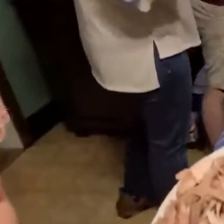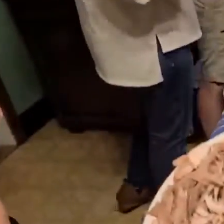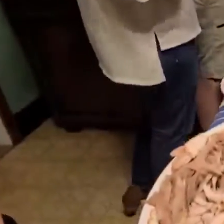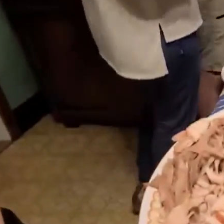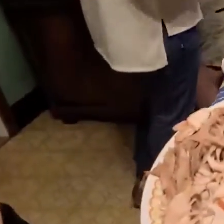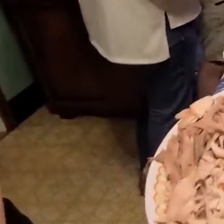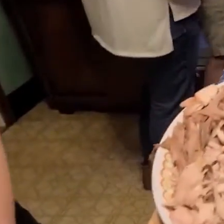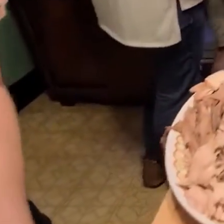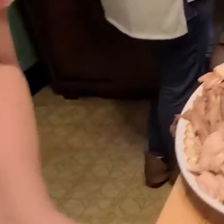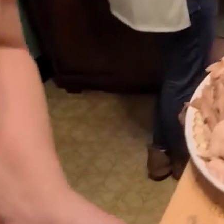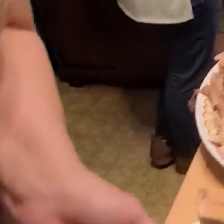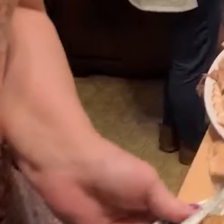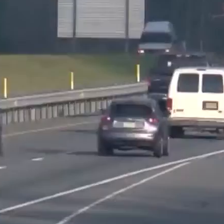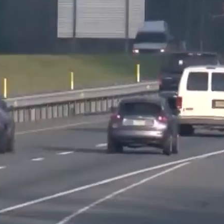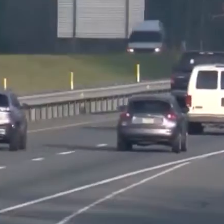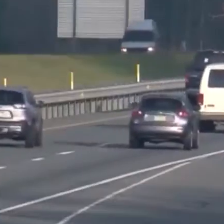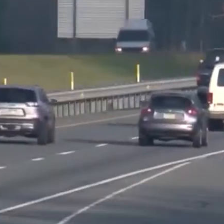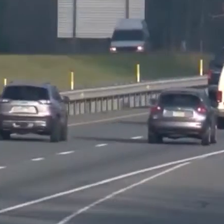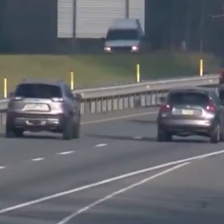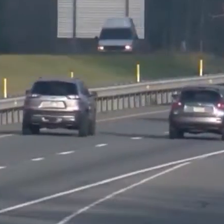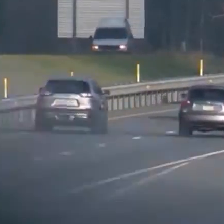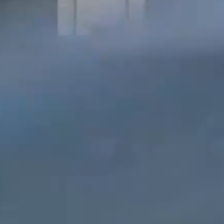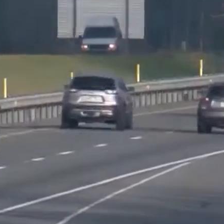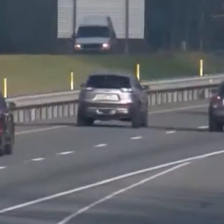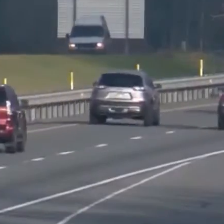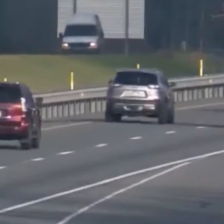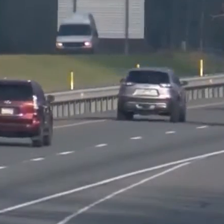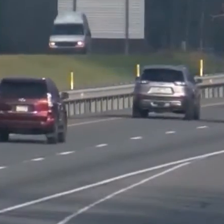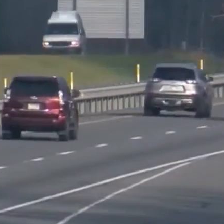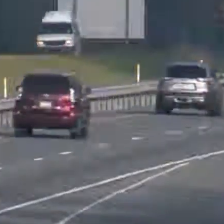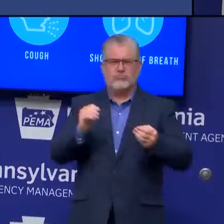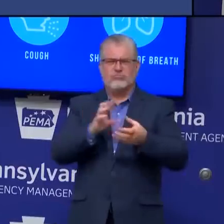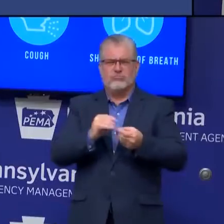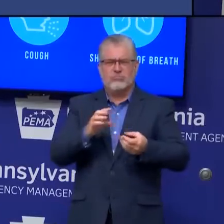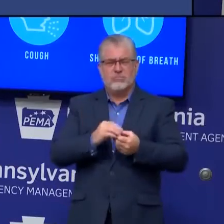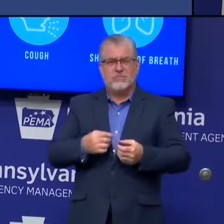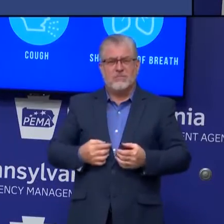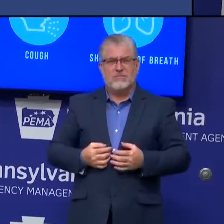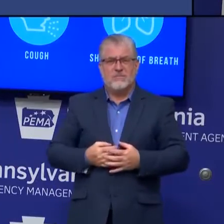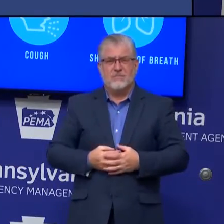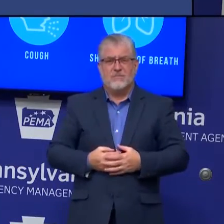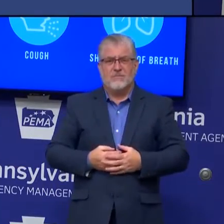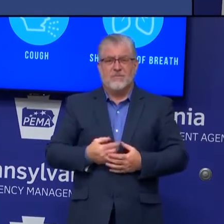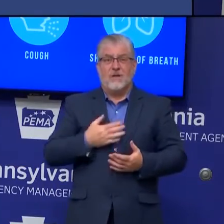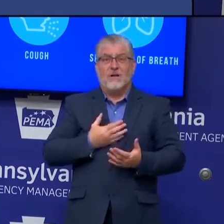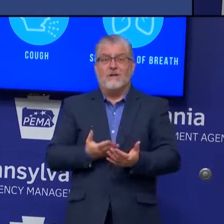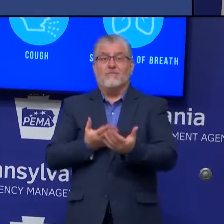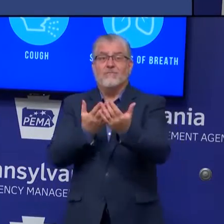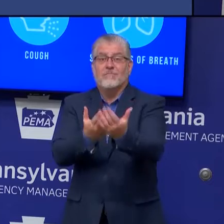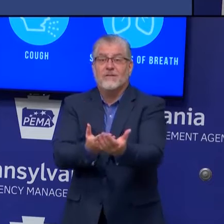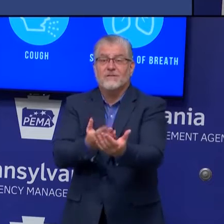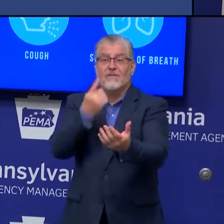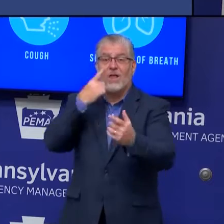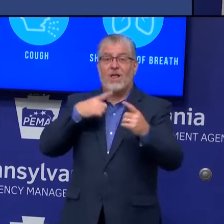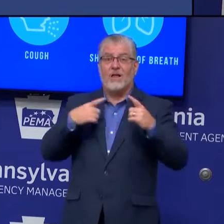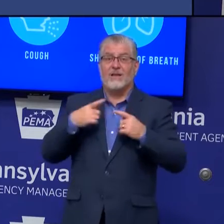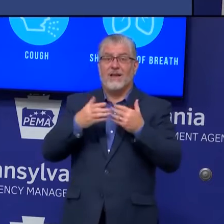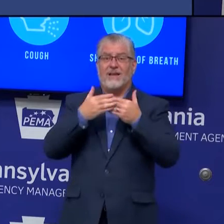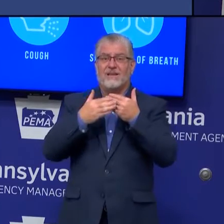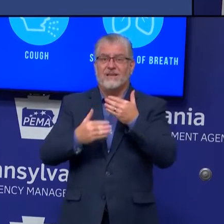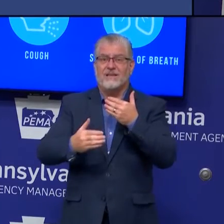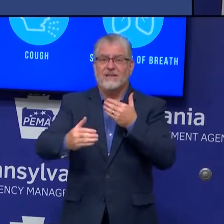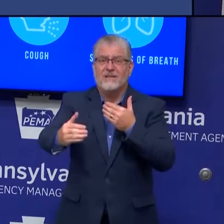people should even consider getting tested a week after traveling. Our recommendation for the upcoming holidays is to please stay home. And I know